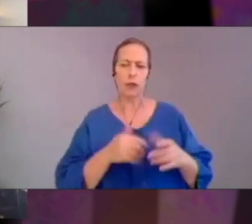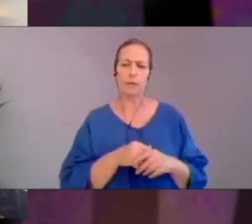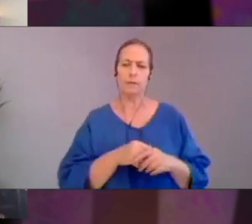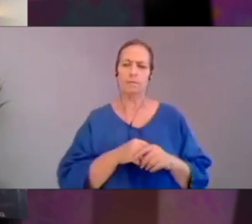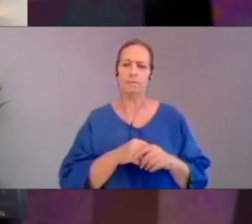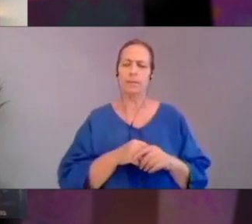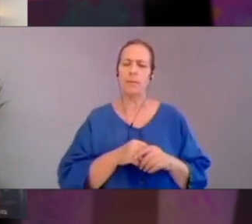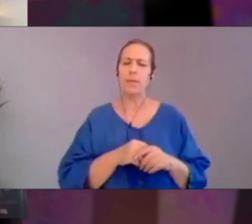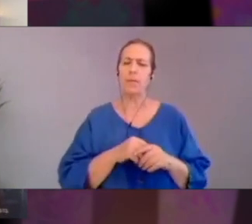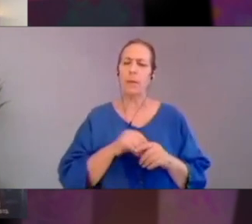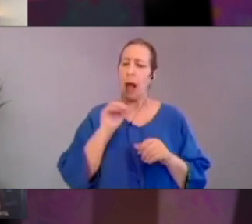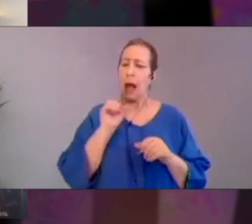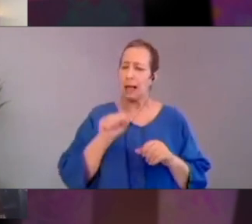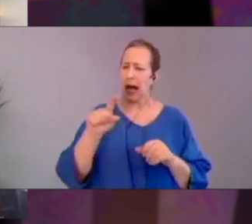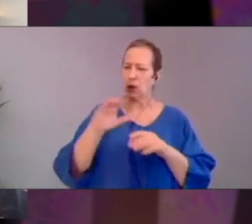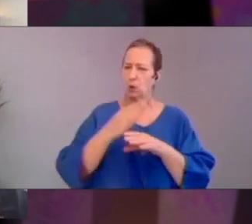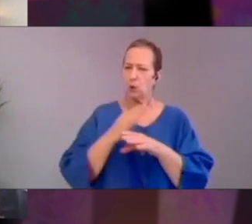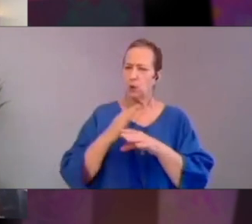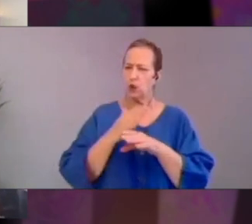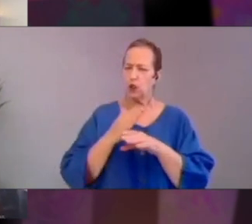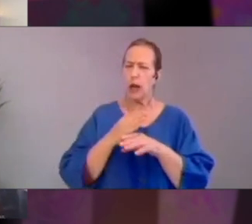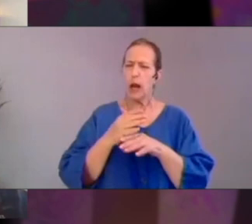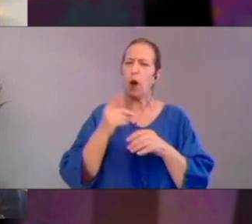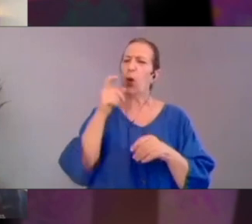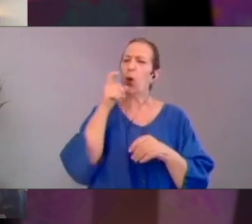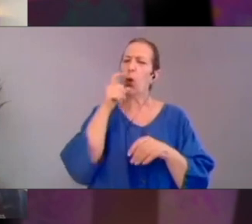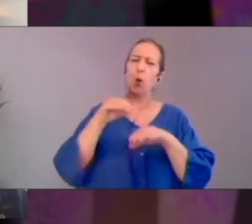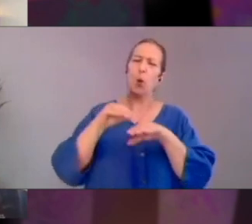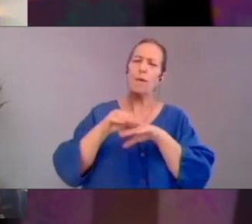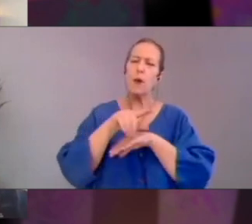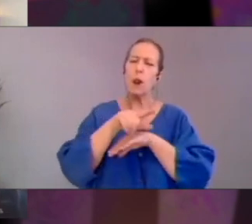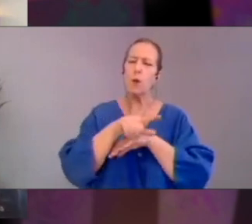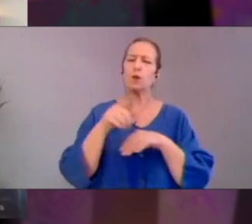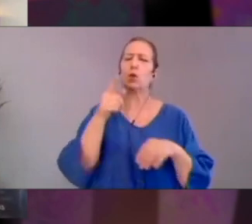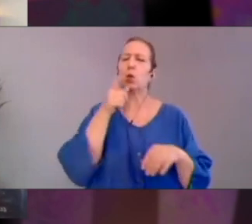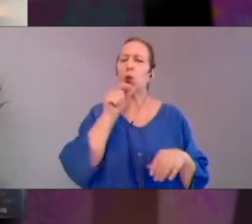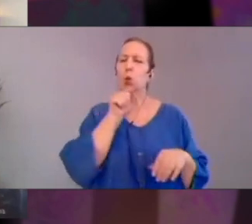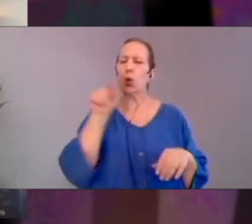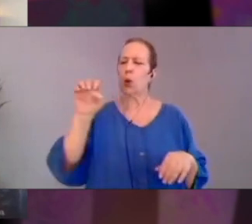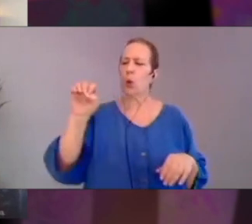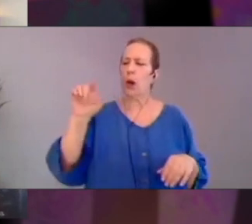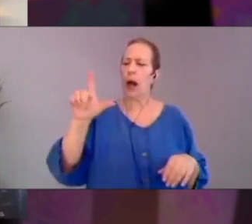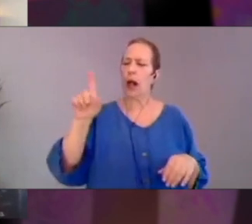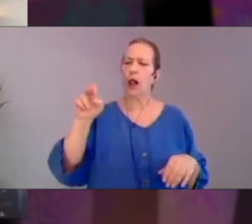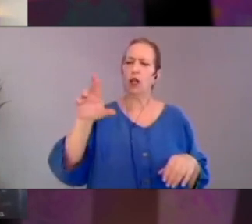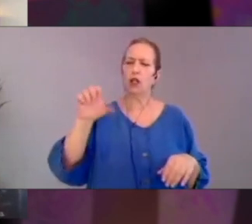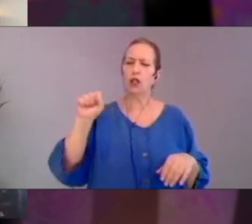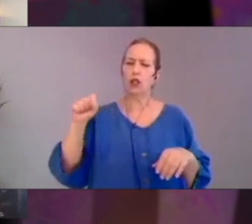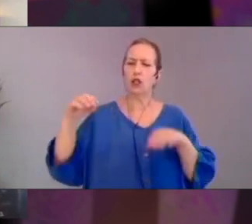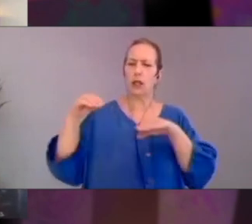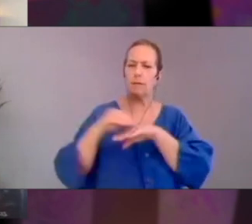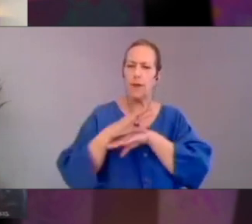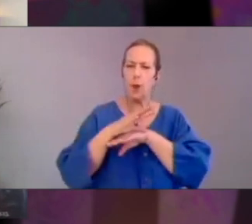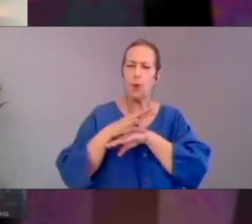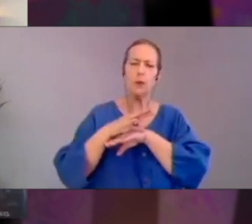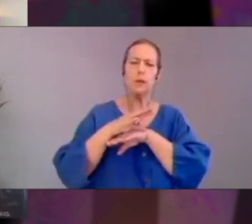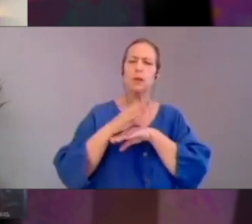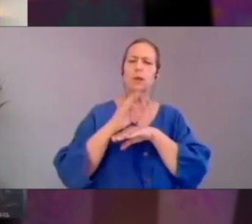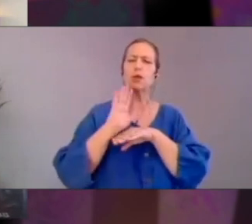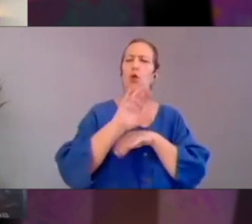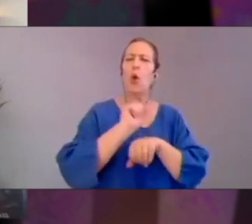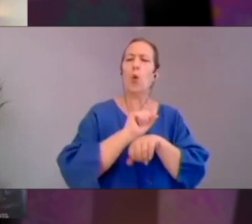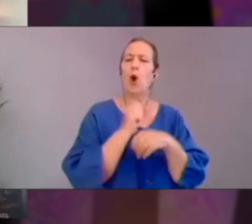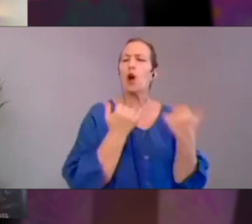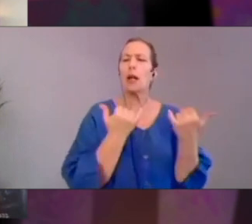about some of the elders in your life that have influenced you and how that connects to the work that you do now. That's a